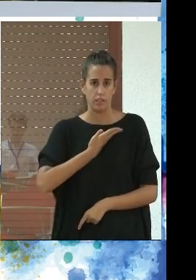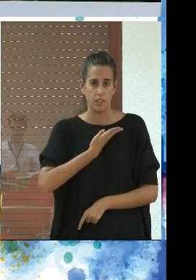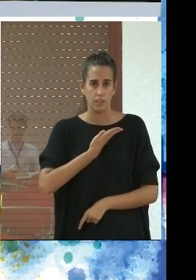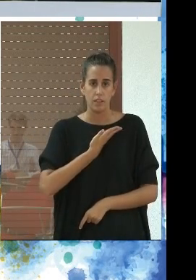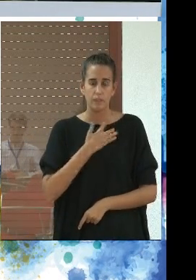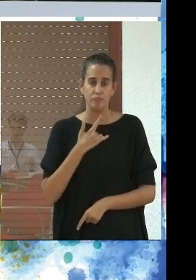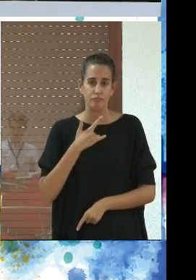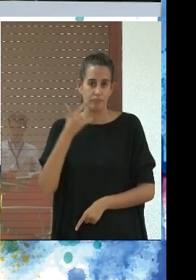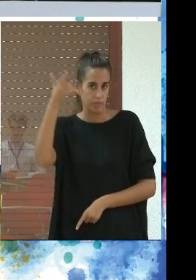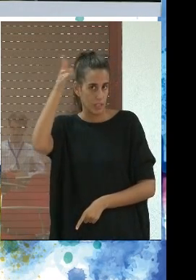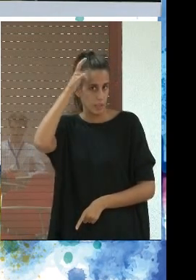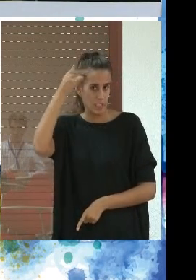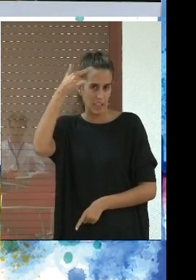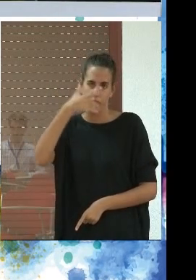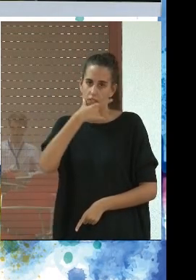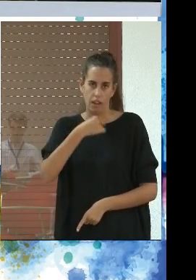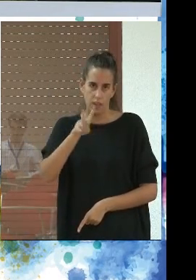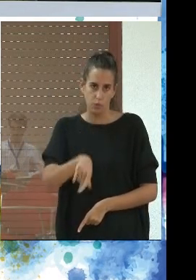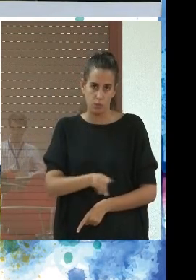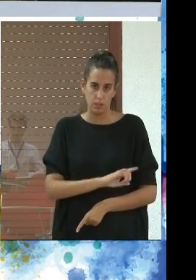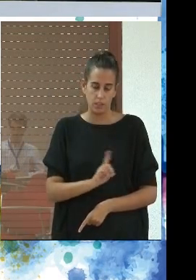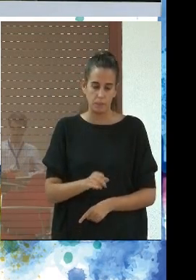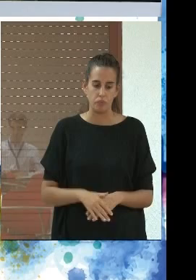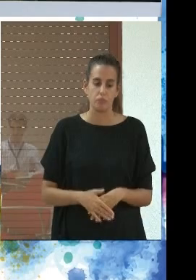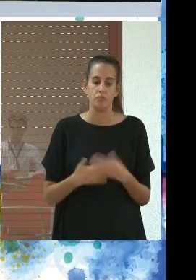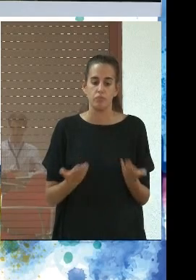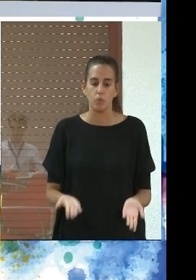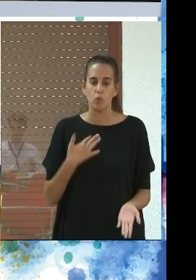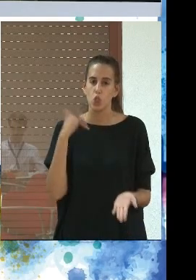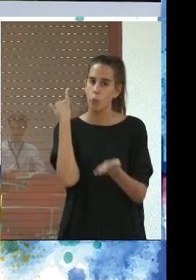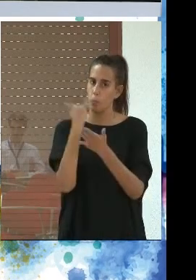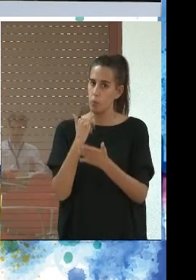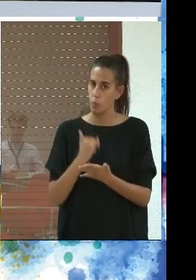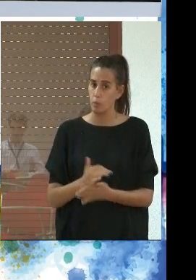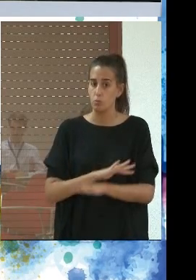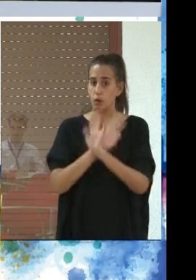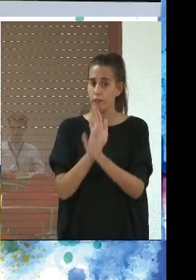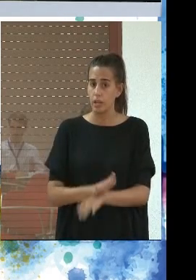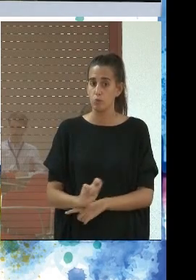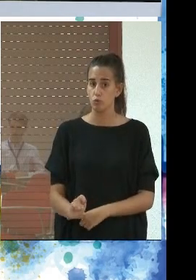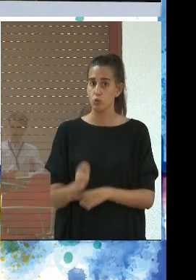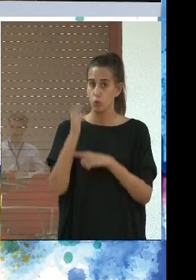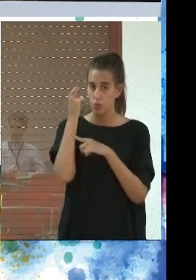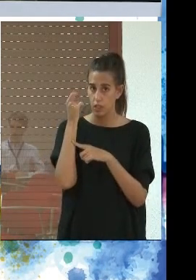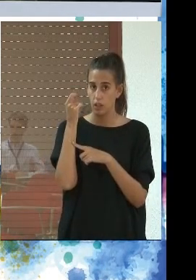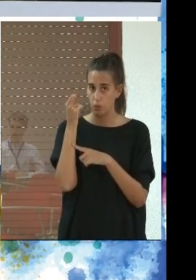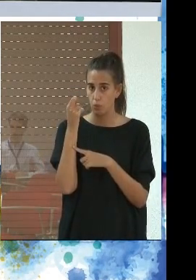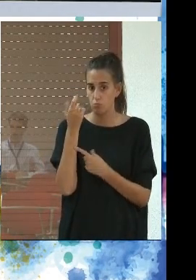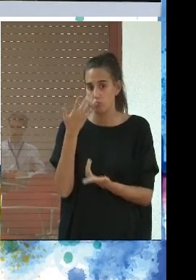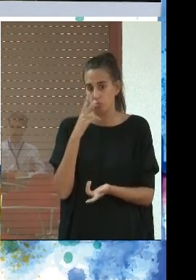cachorro. Sim, brain signals, not só que eu ainda tenho outro